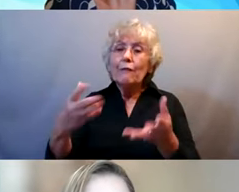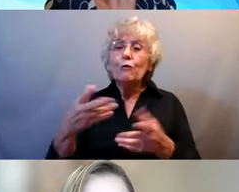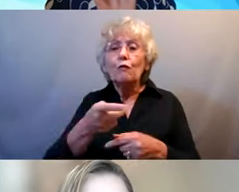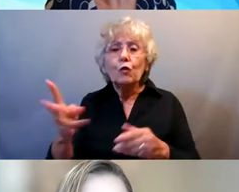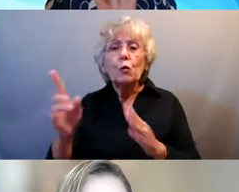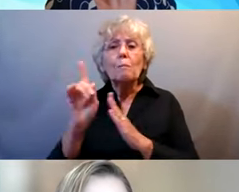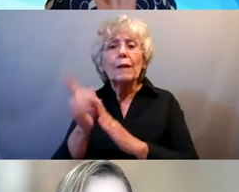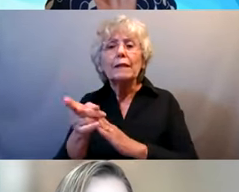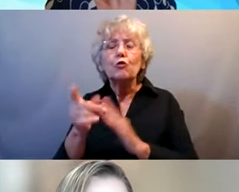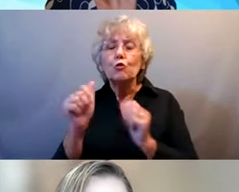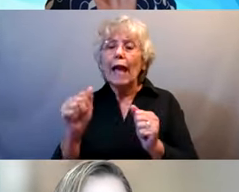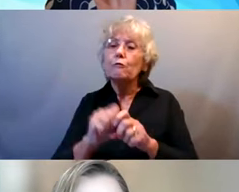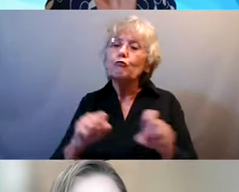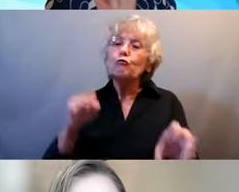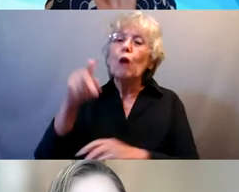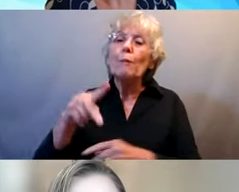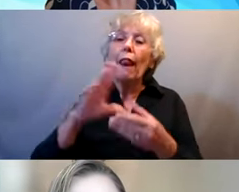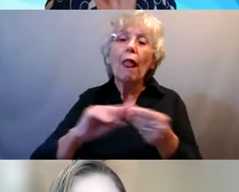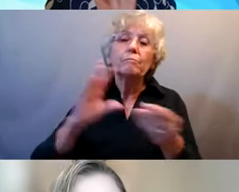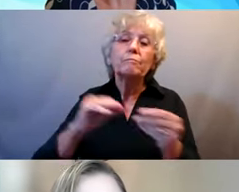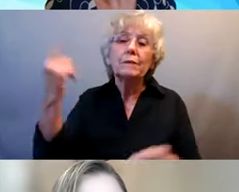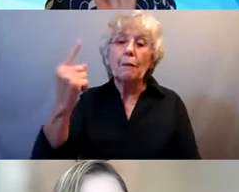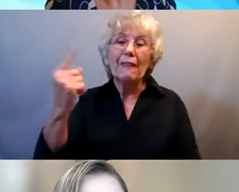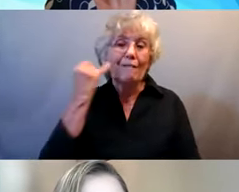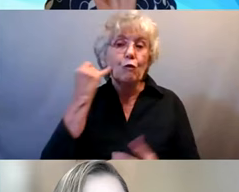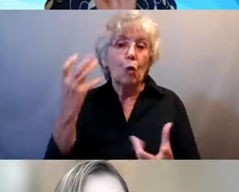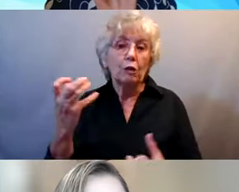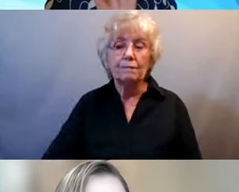to jump in there if they'd like to say something.